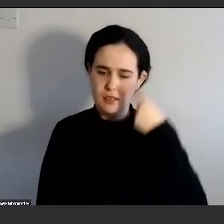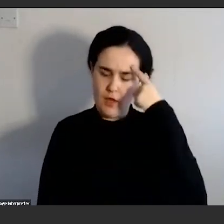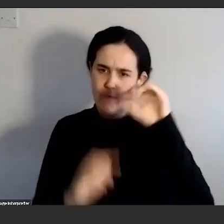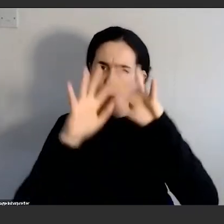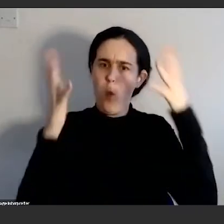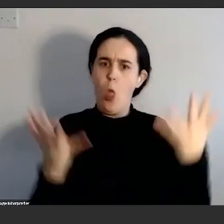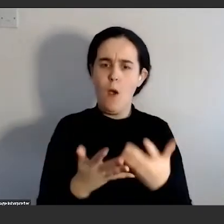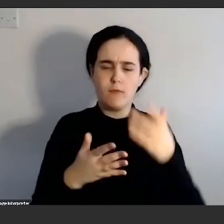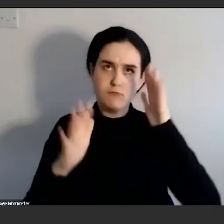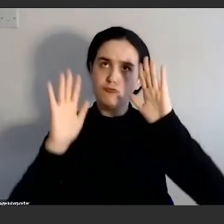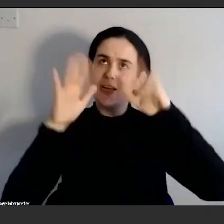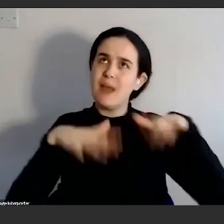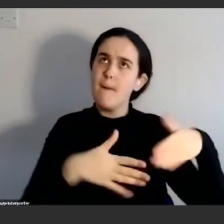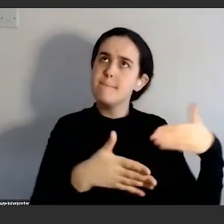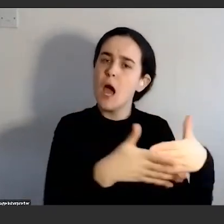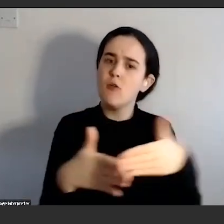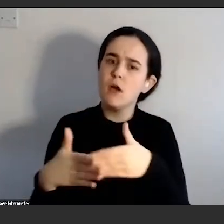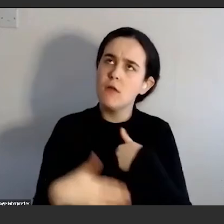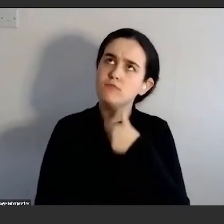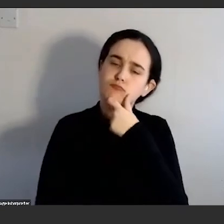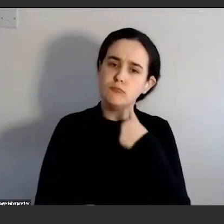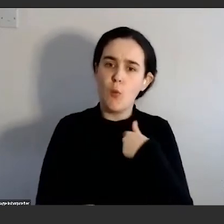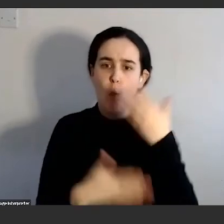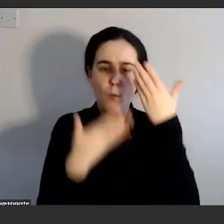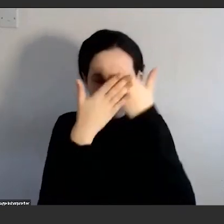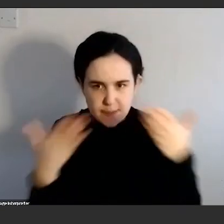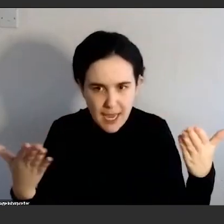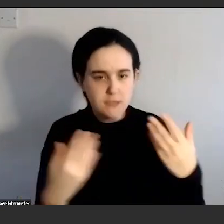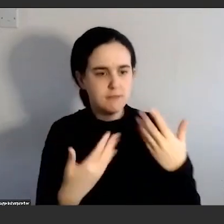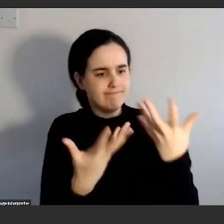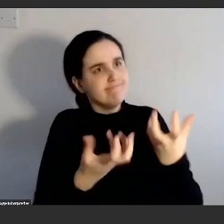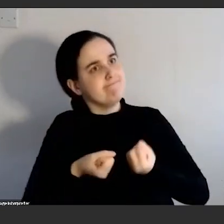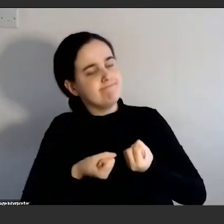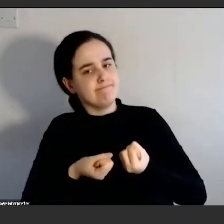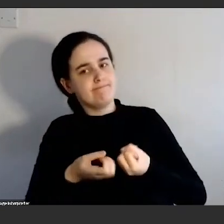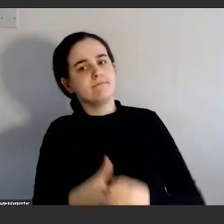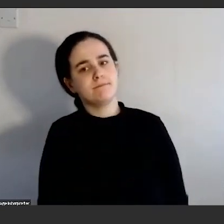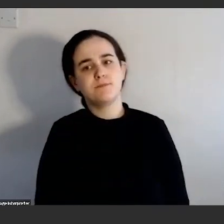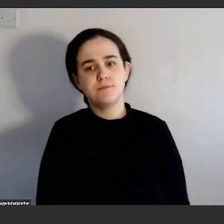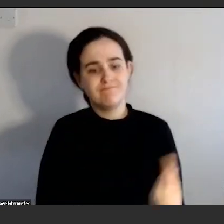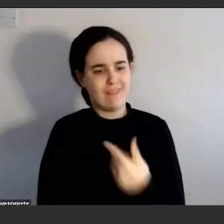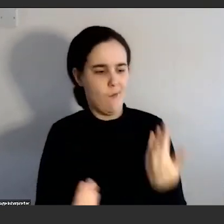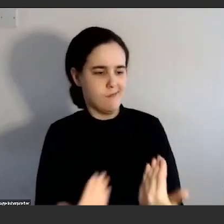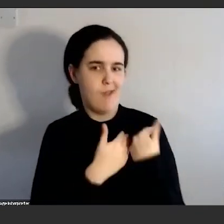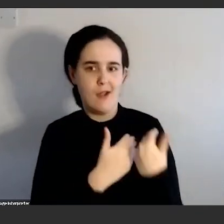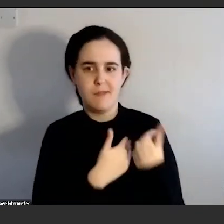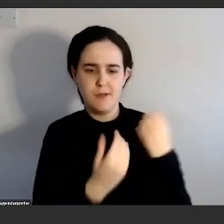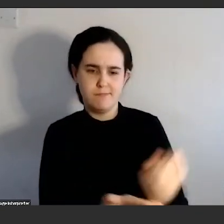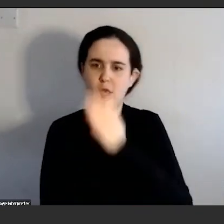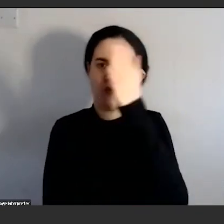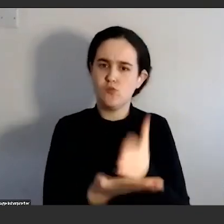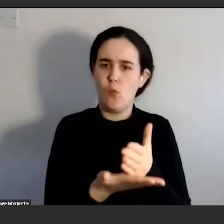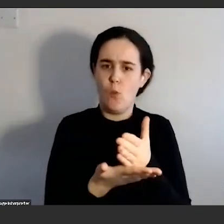of respect and acceptance. It's our responsibility to ensure that our voices are being